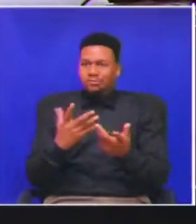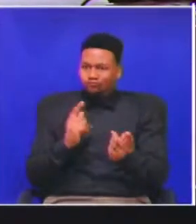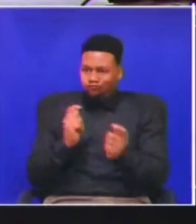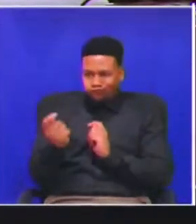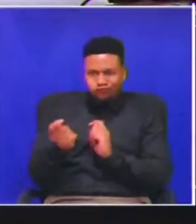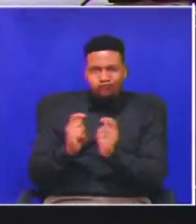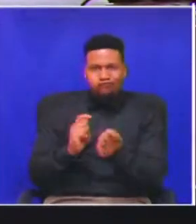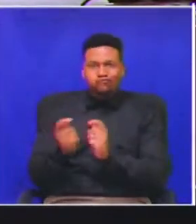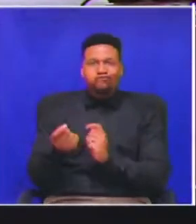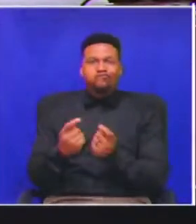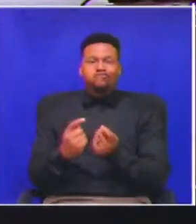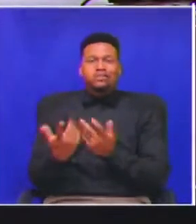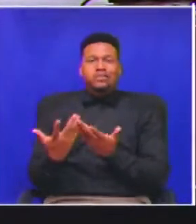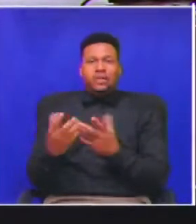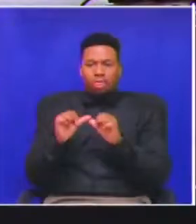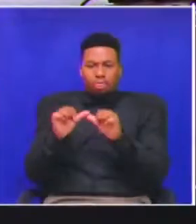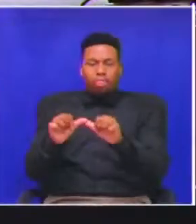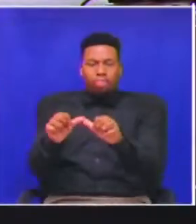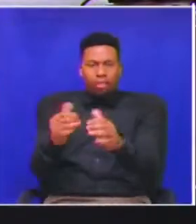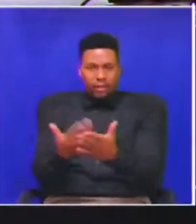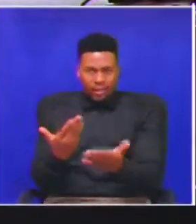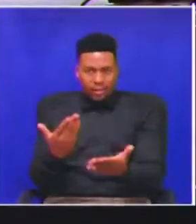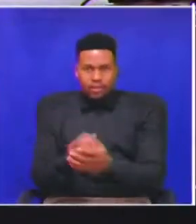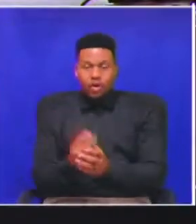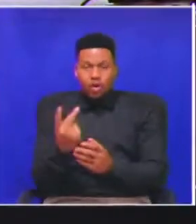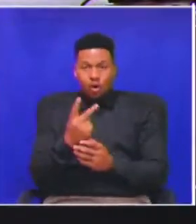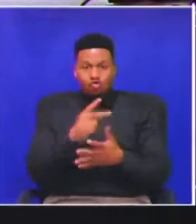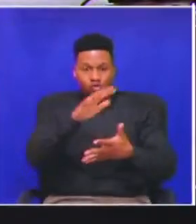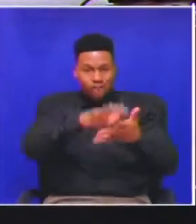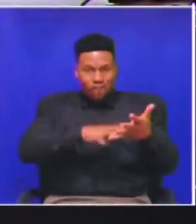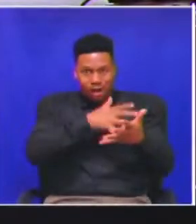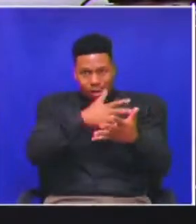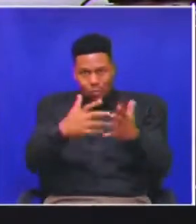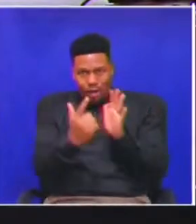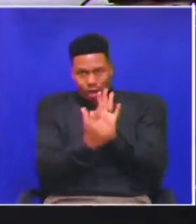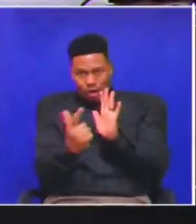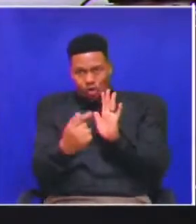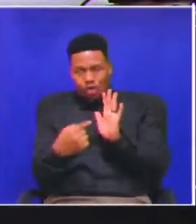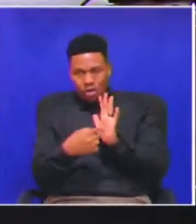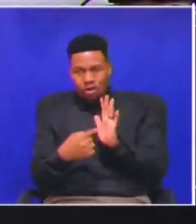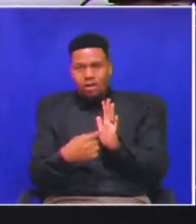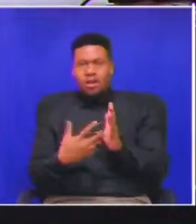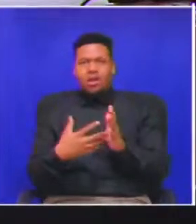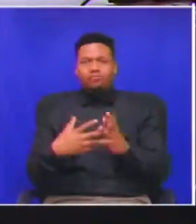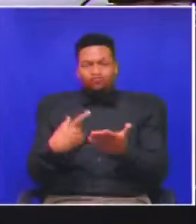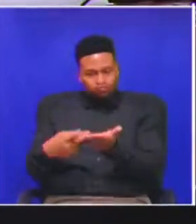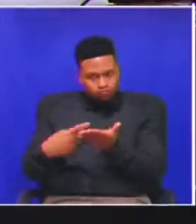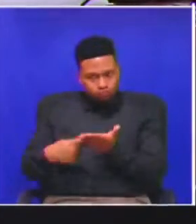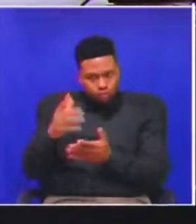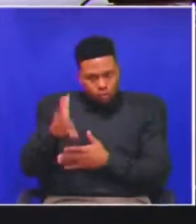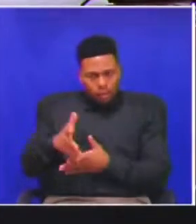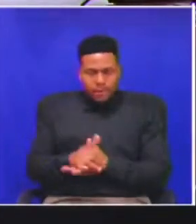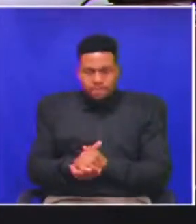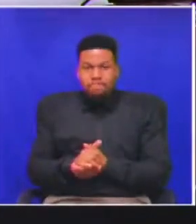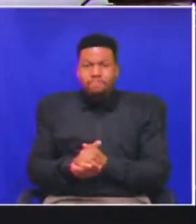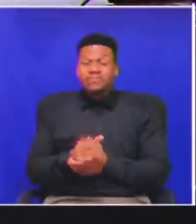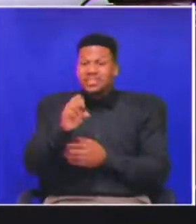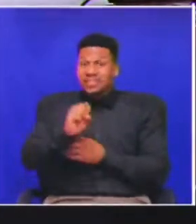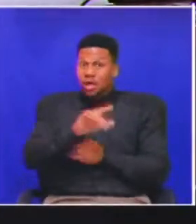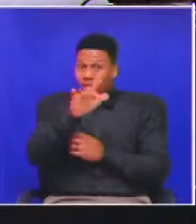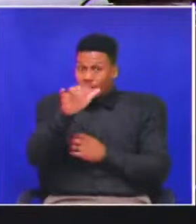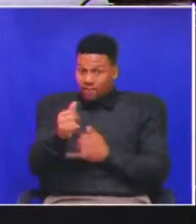sound policy frameworks and central bank independence as well. South Africa is presiding over the